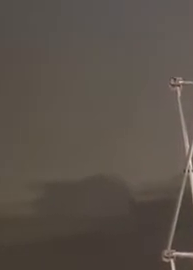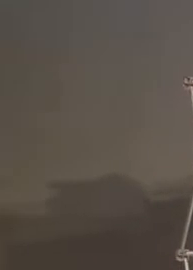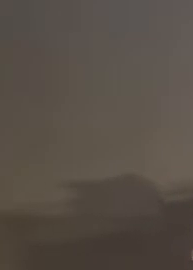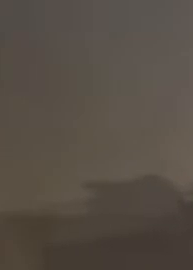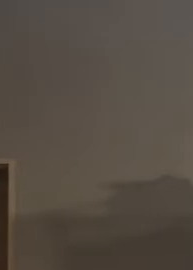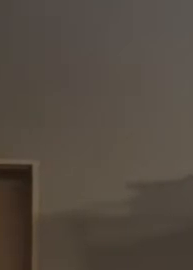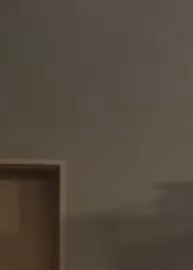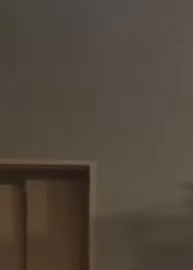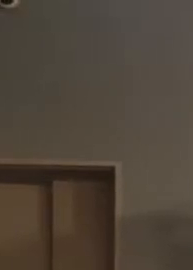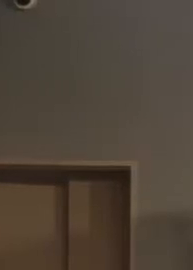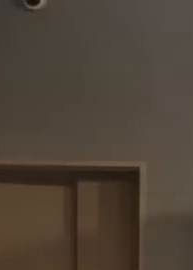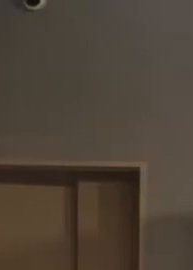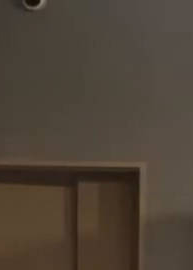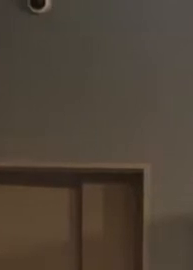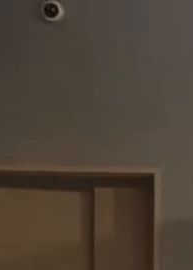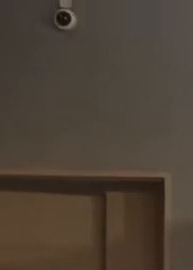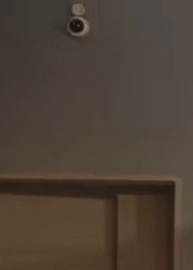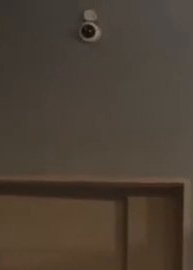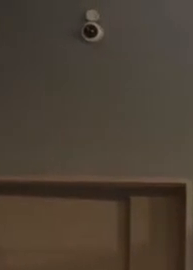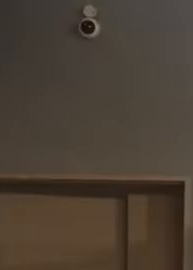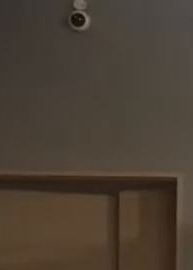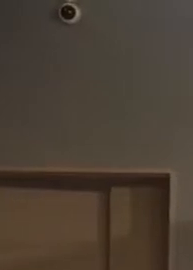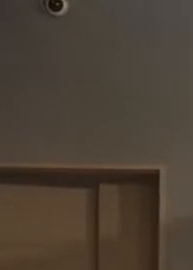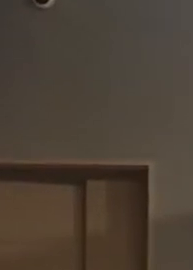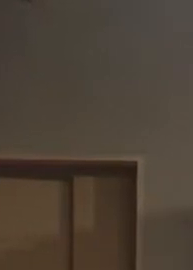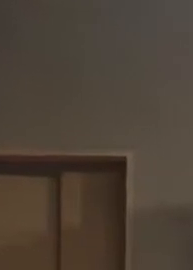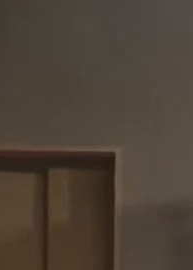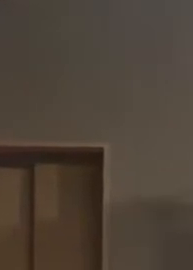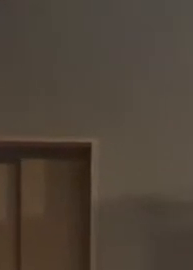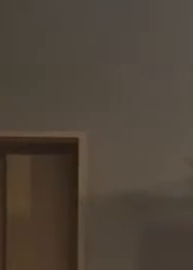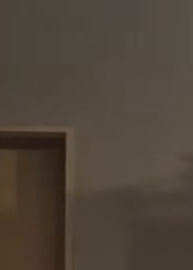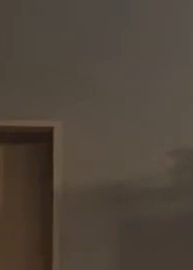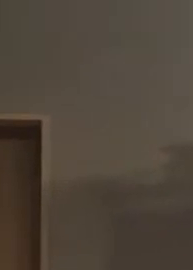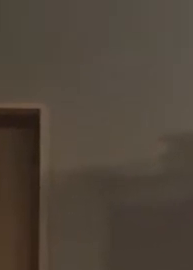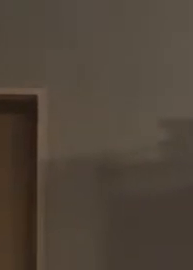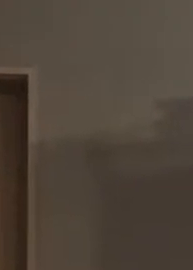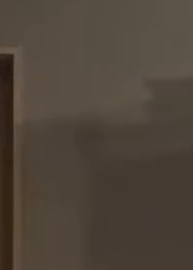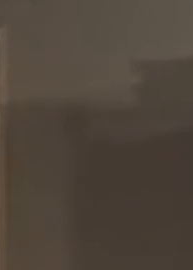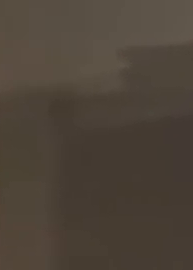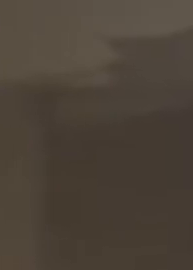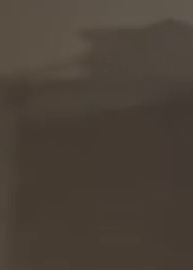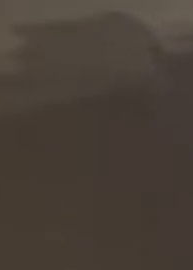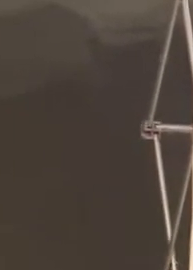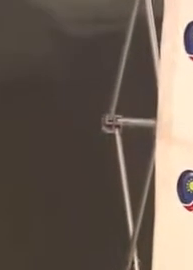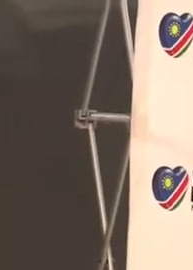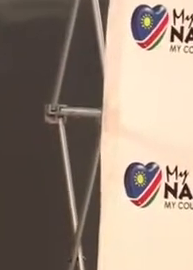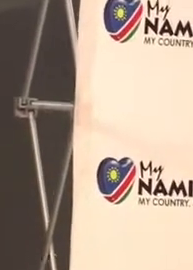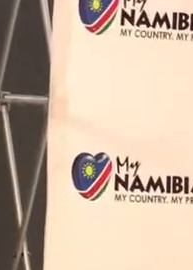exactly it is and how this can affect our communities. Thank you very